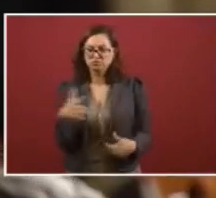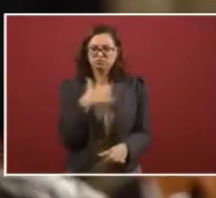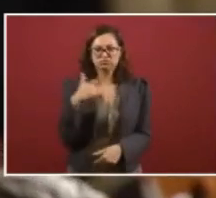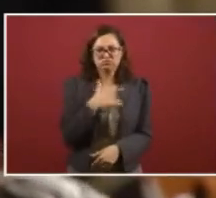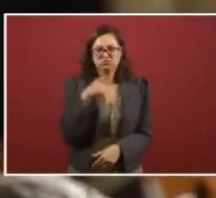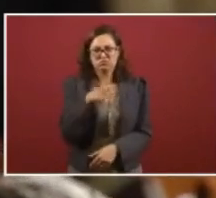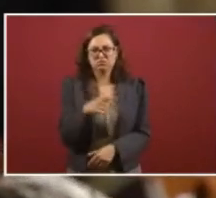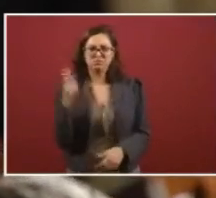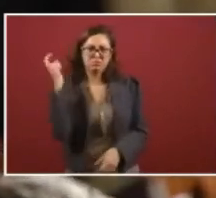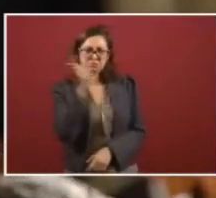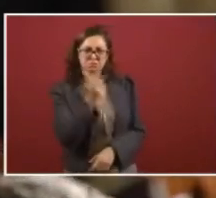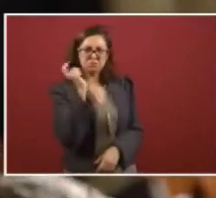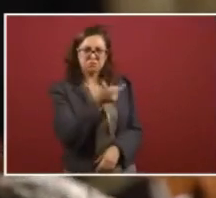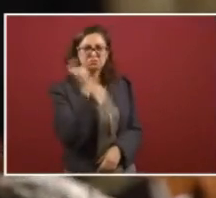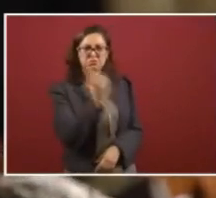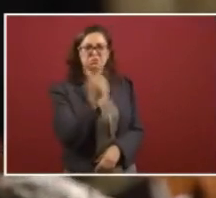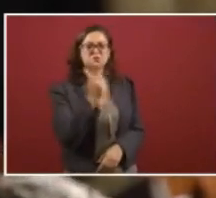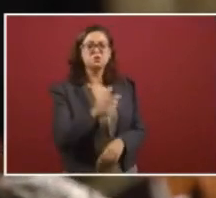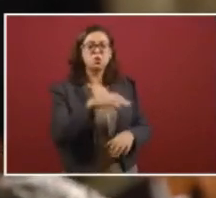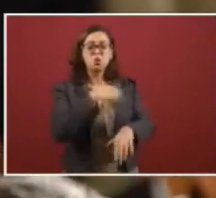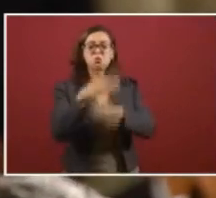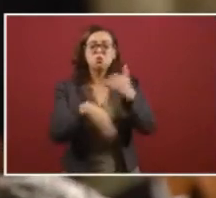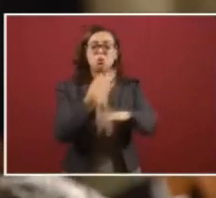you had